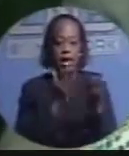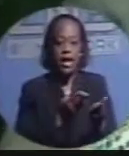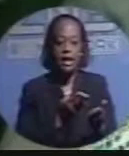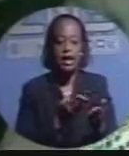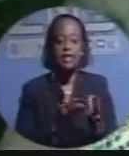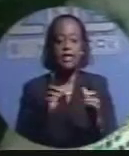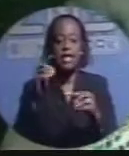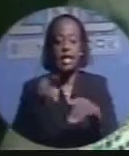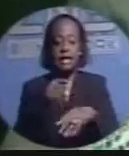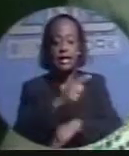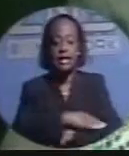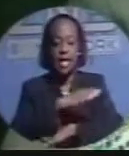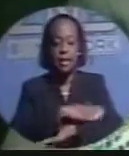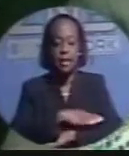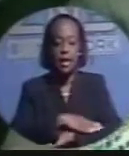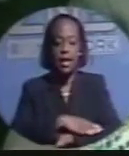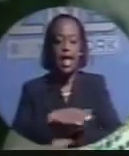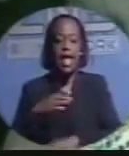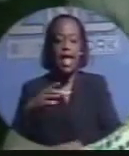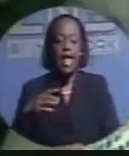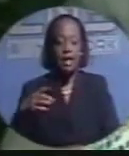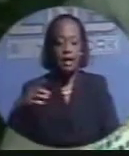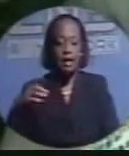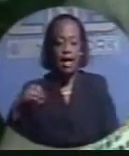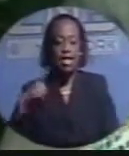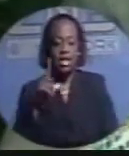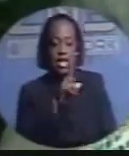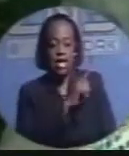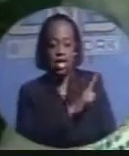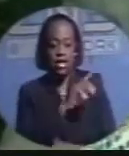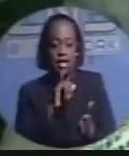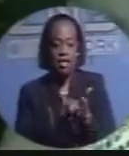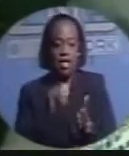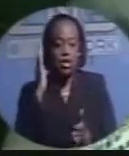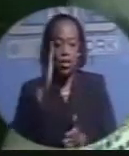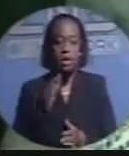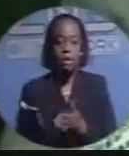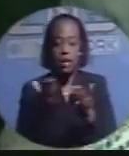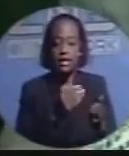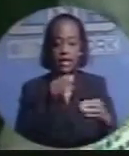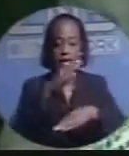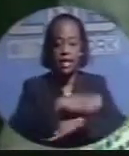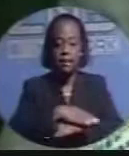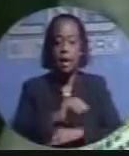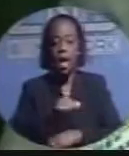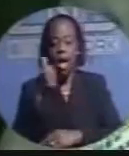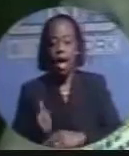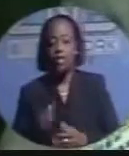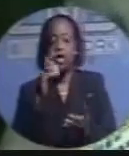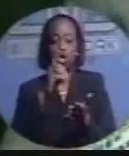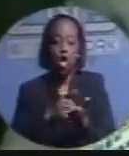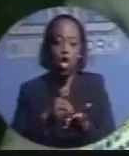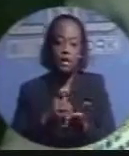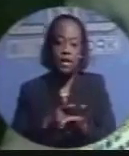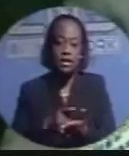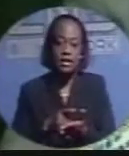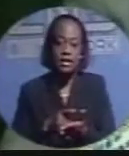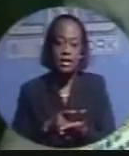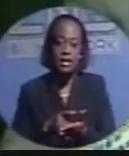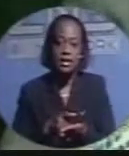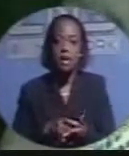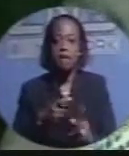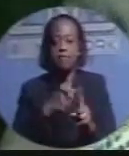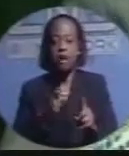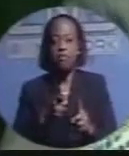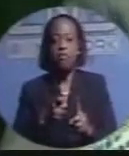will enable certified copies of other documents to be obtained for registration of